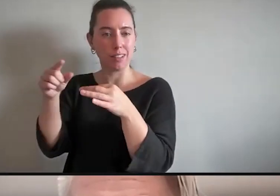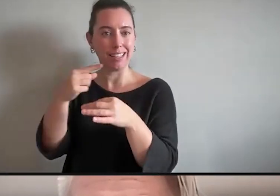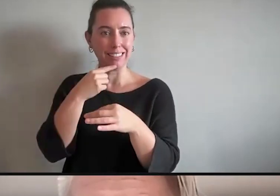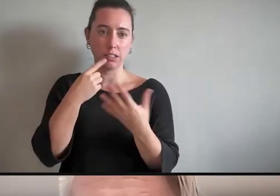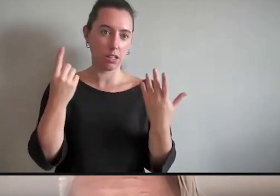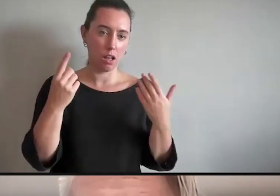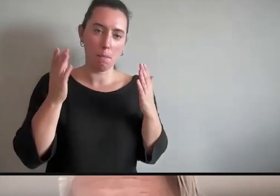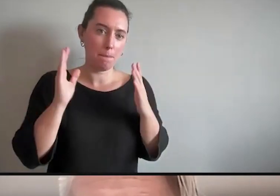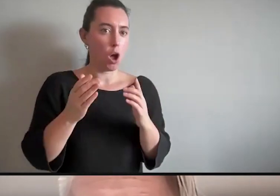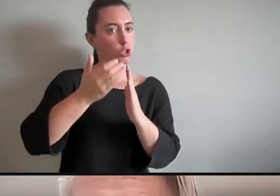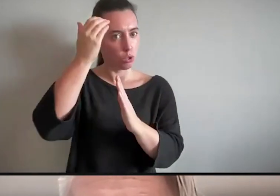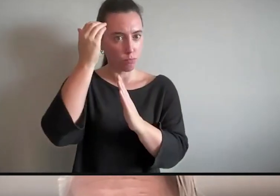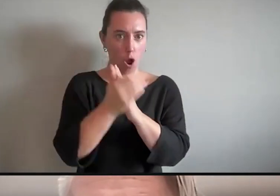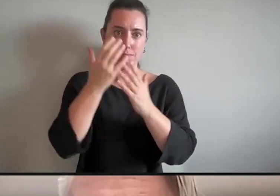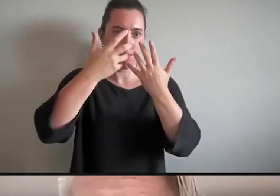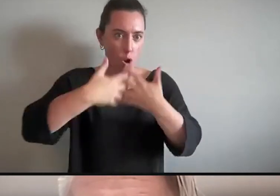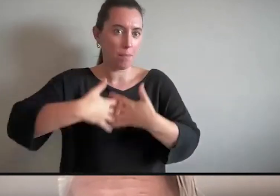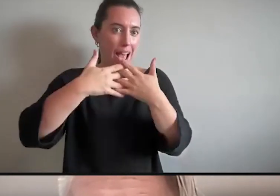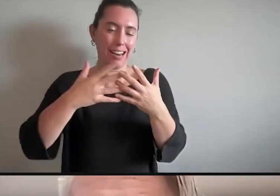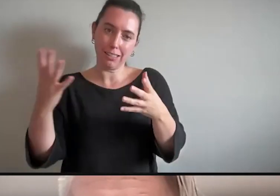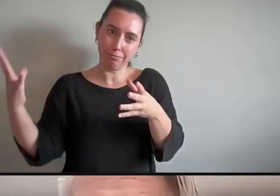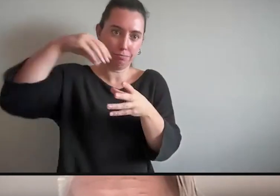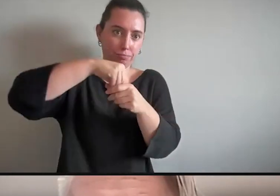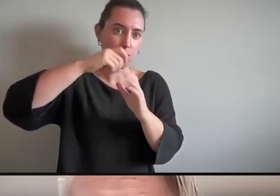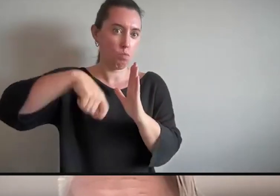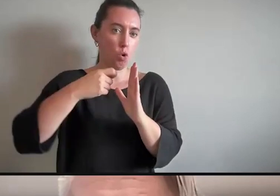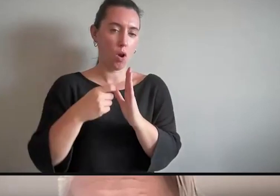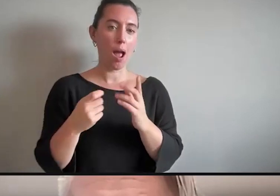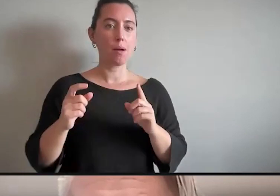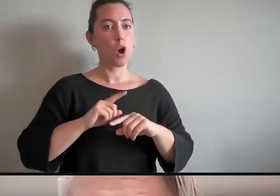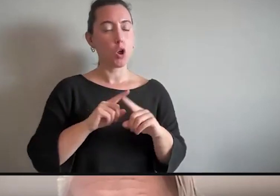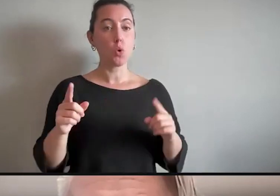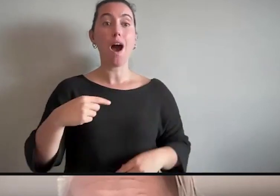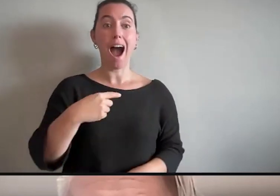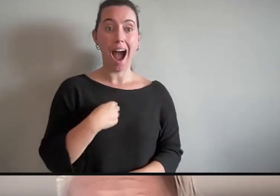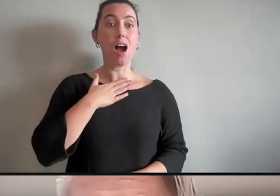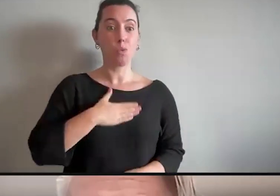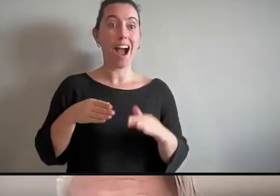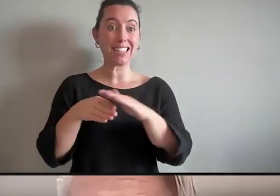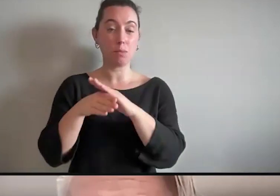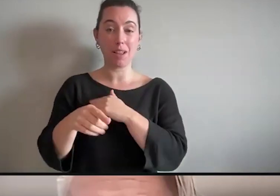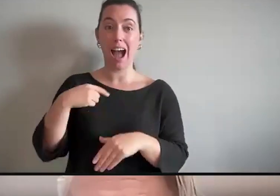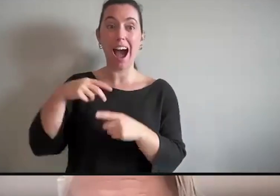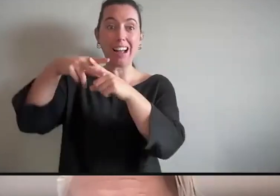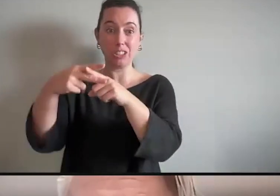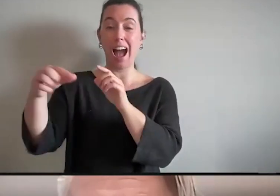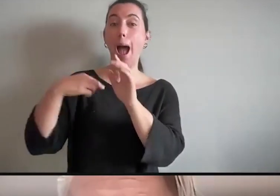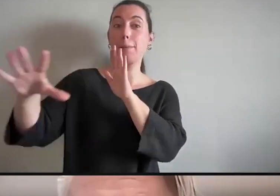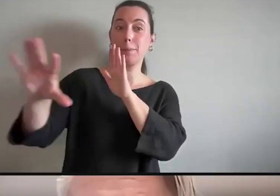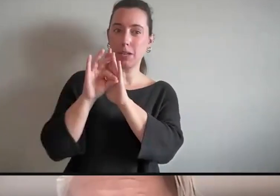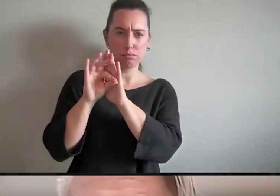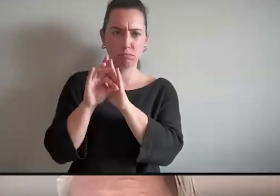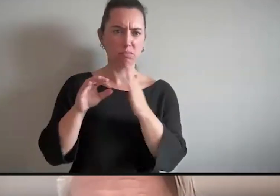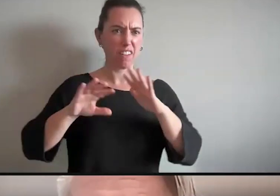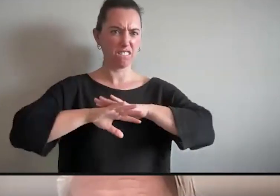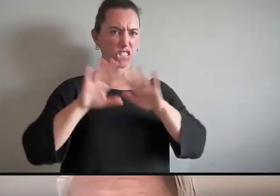default. So it's not an option to say, oh, I want to do accessibility. It's like accessibility is there now.